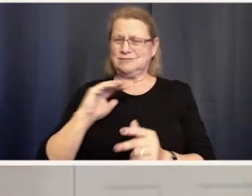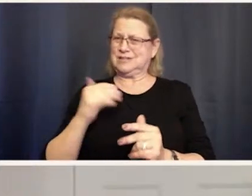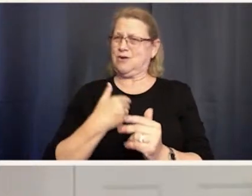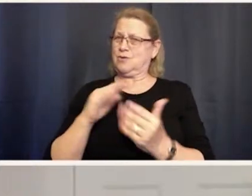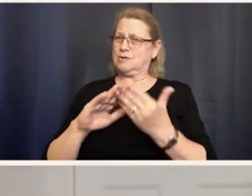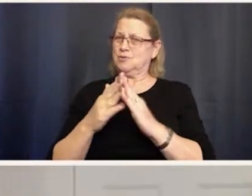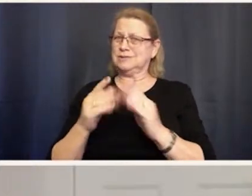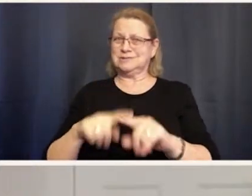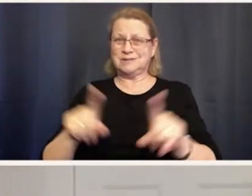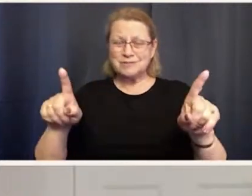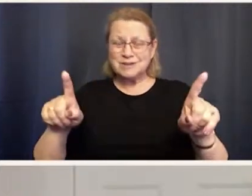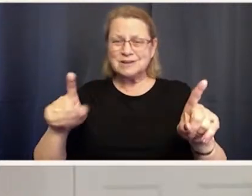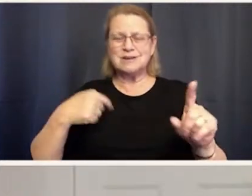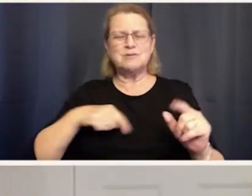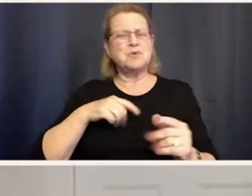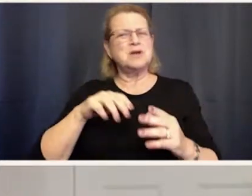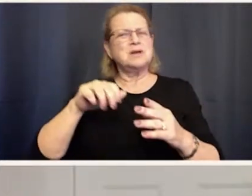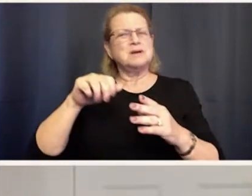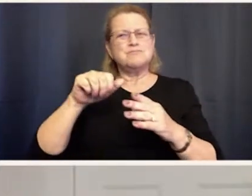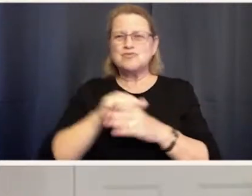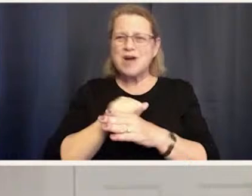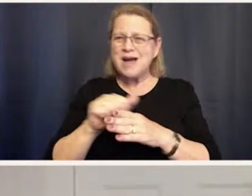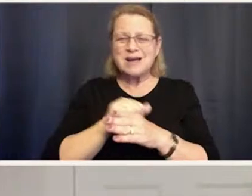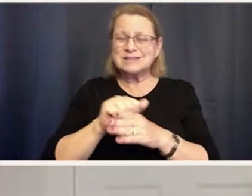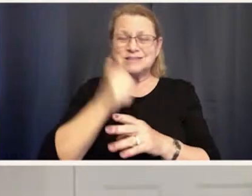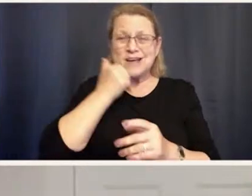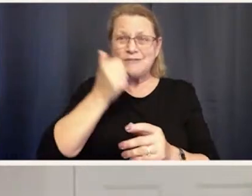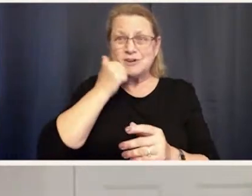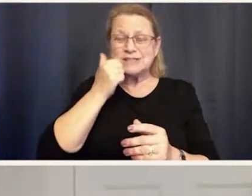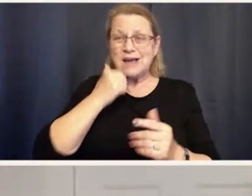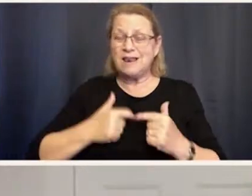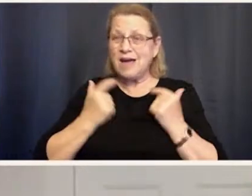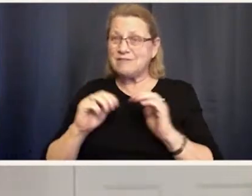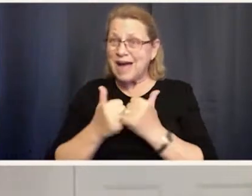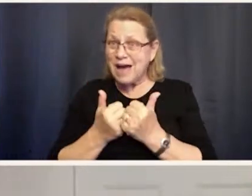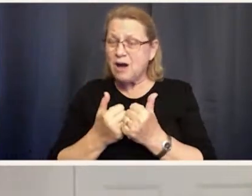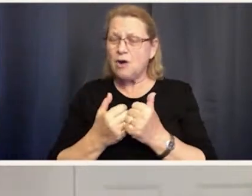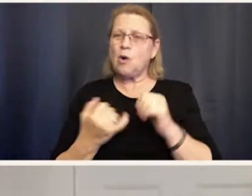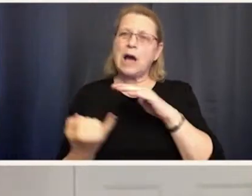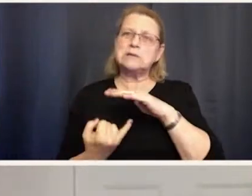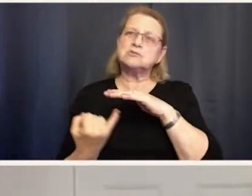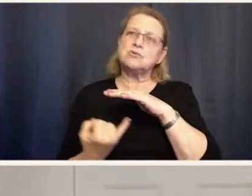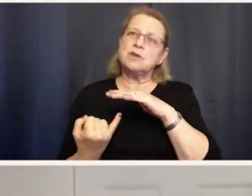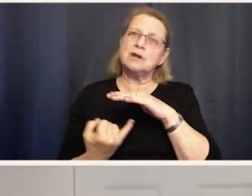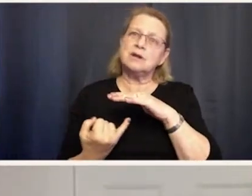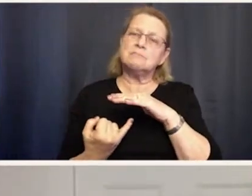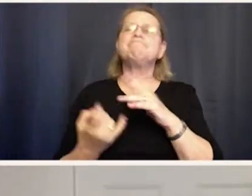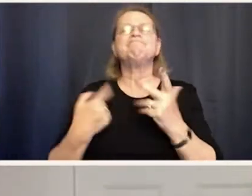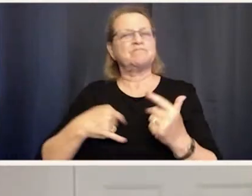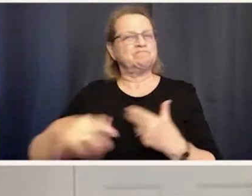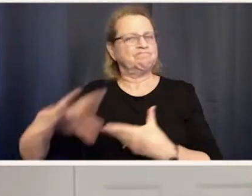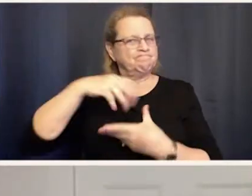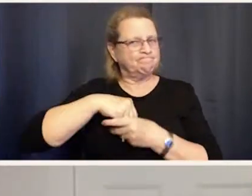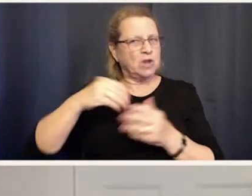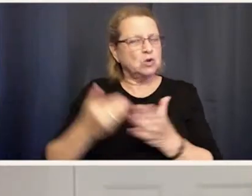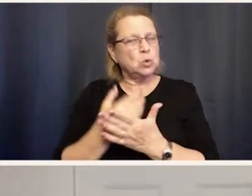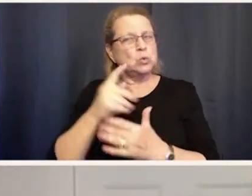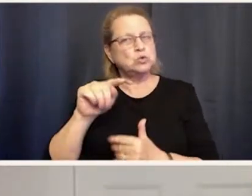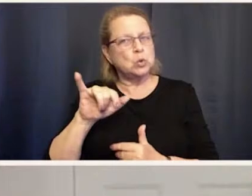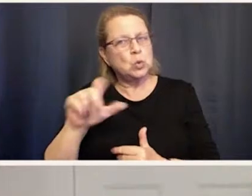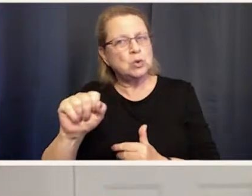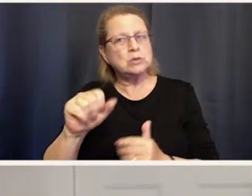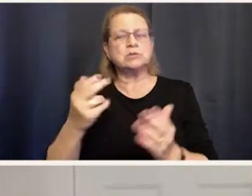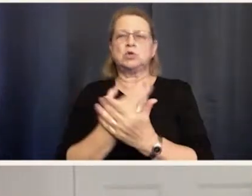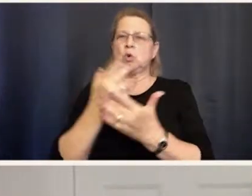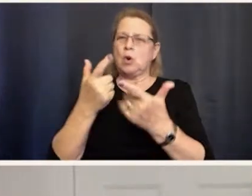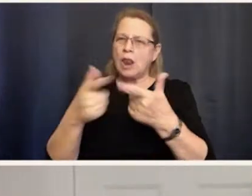communities differently, practicing our daily lives in isolation. We have incorporated new tools and a new